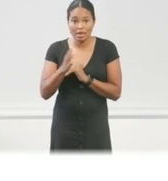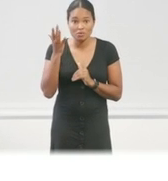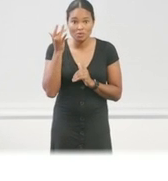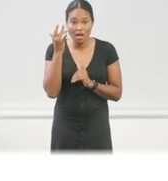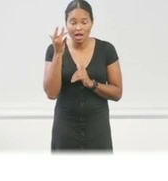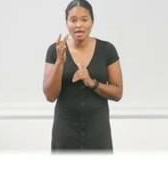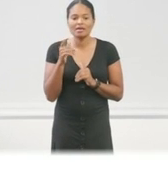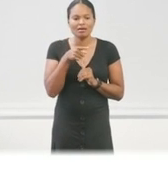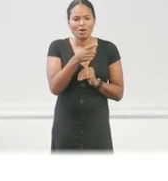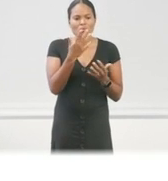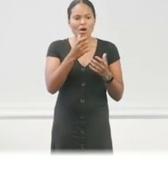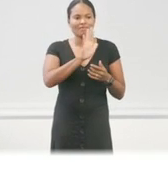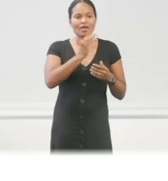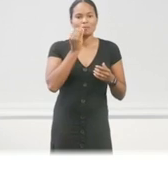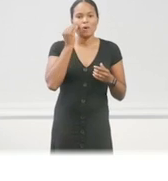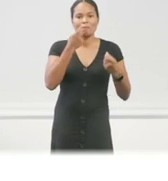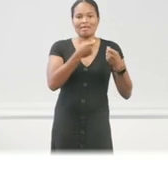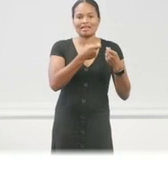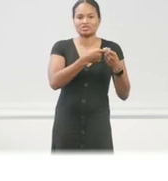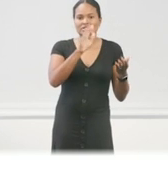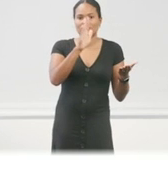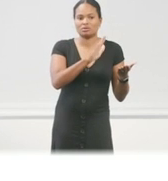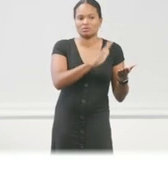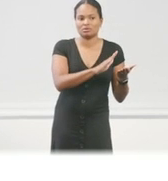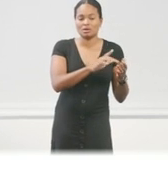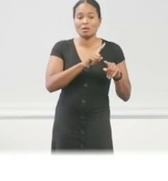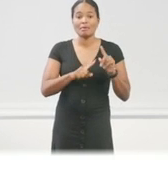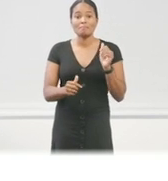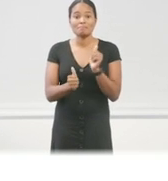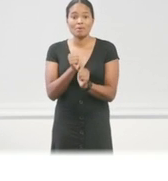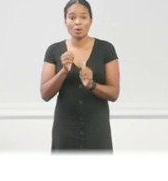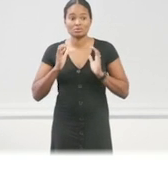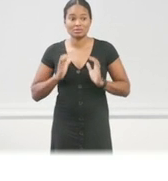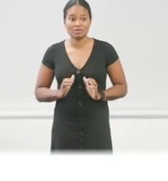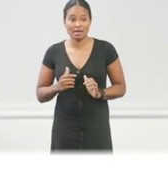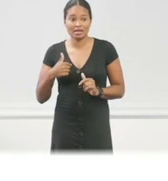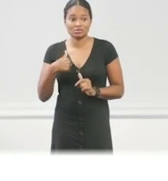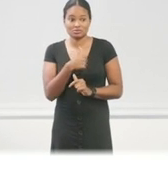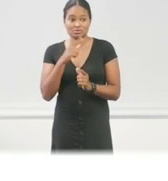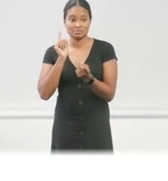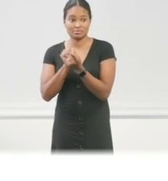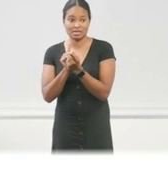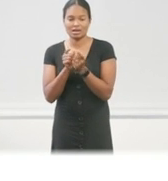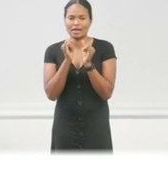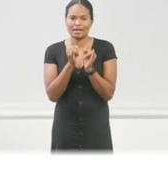electricity bills down, but the majority of the clients that we meet with are individuals,